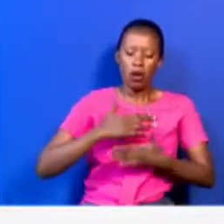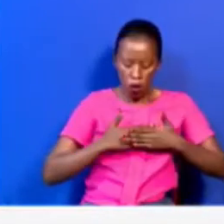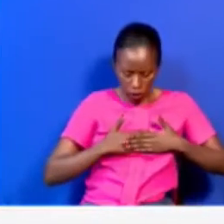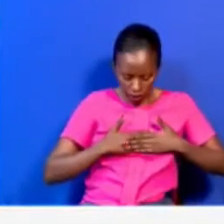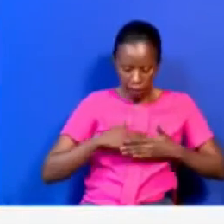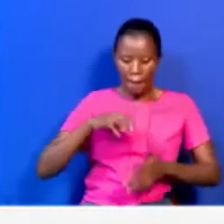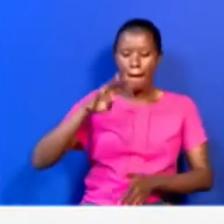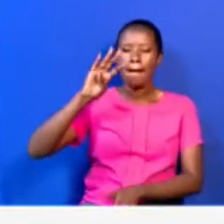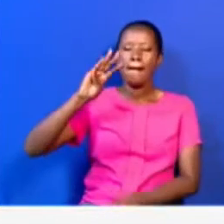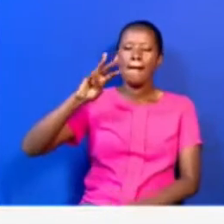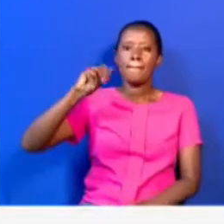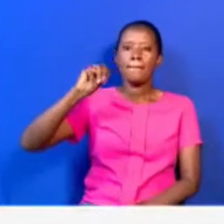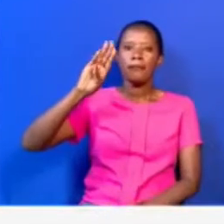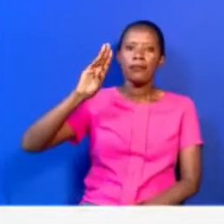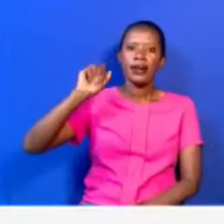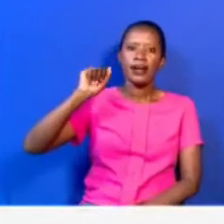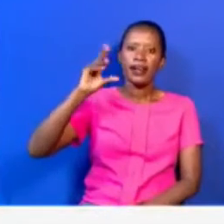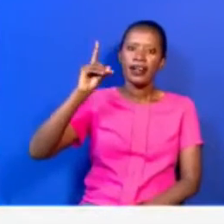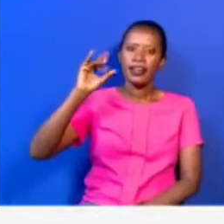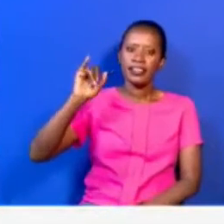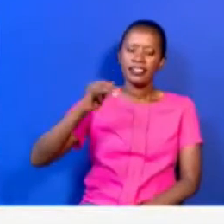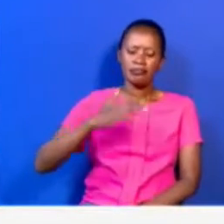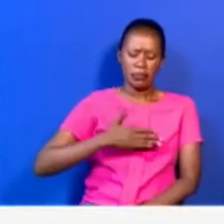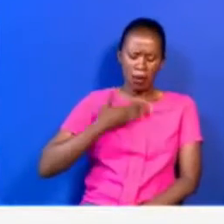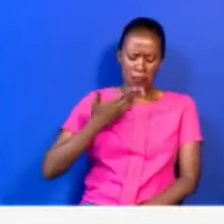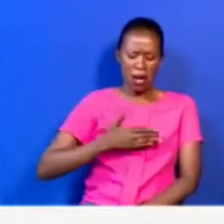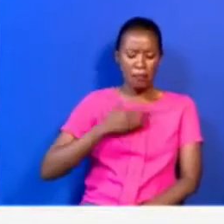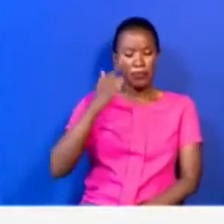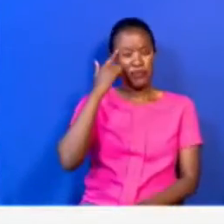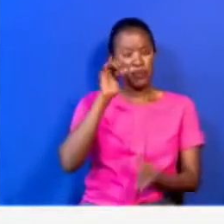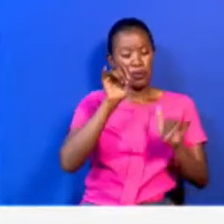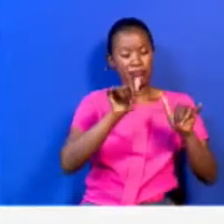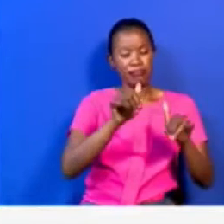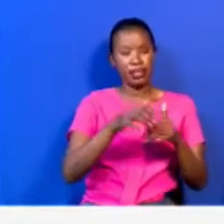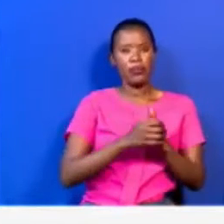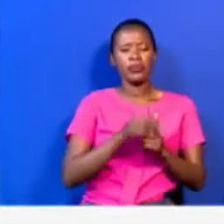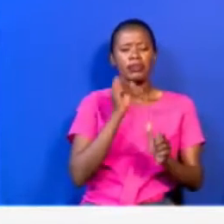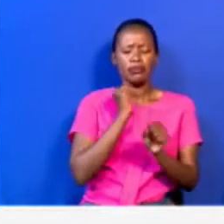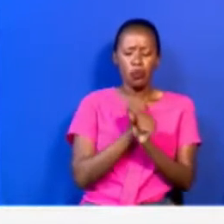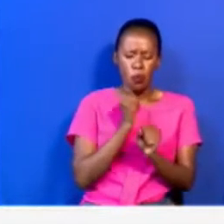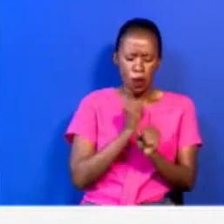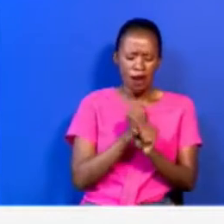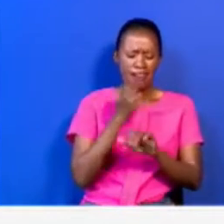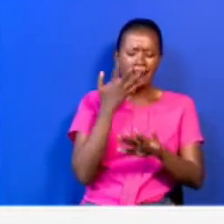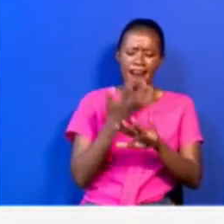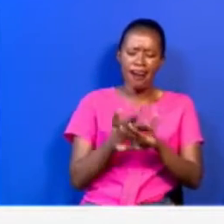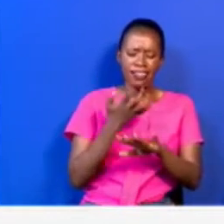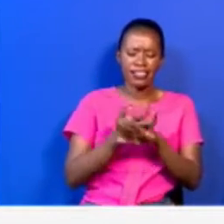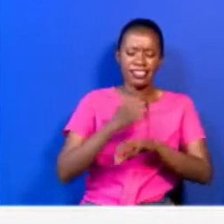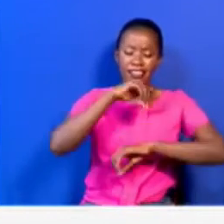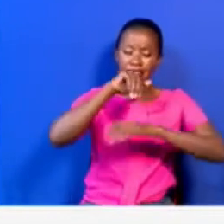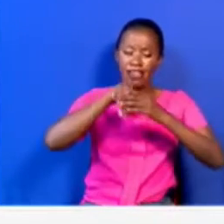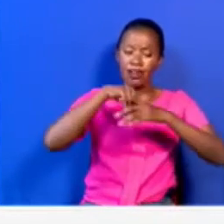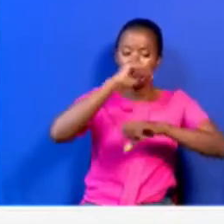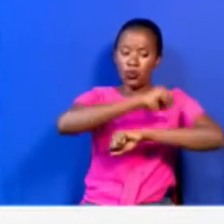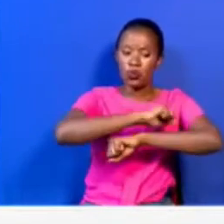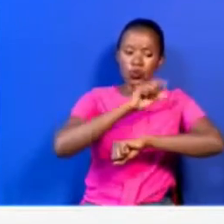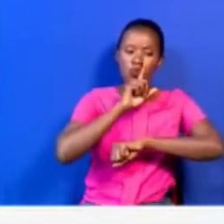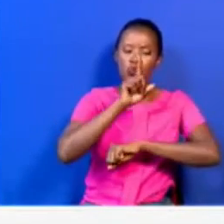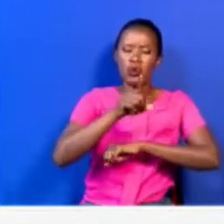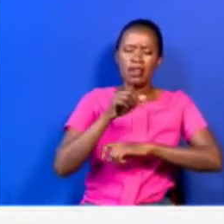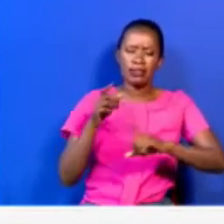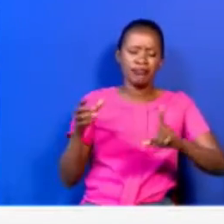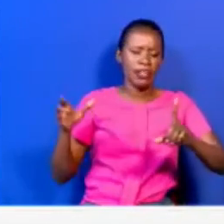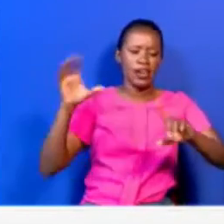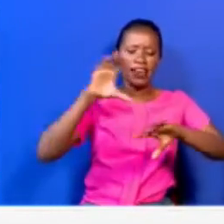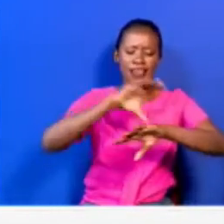honorable Badi, and I'm really grateful for that. And I'm going to try my level best to work hard in school so that I can